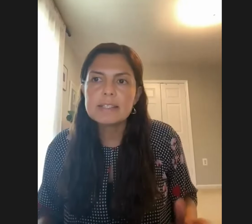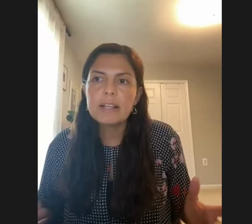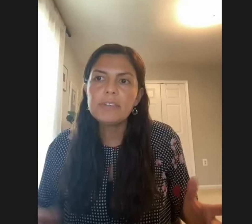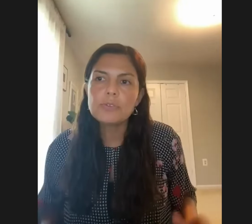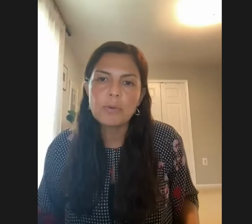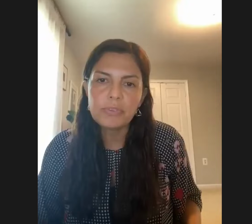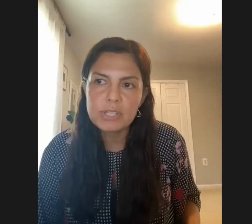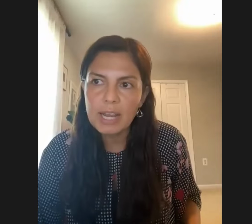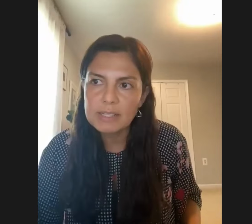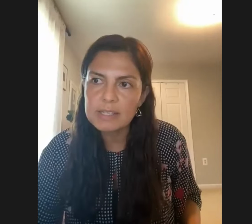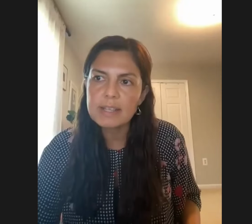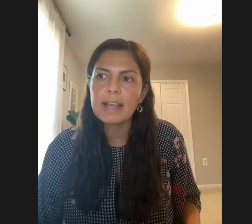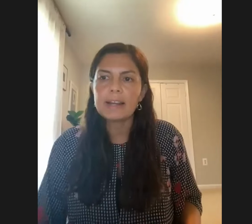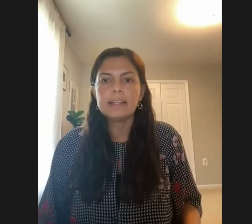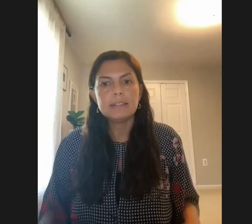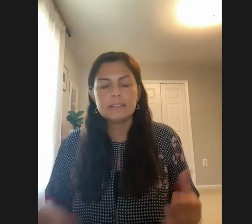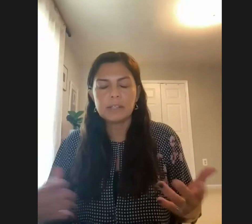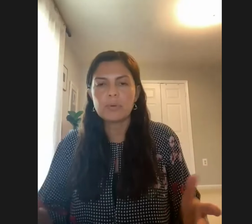the Wungak family.